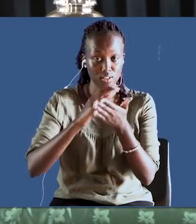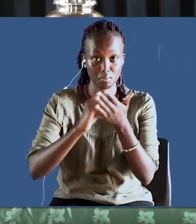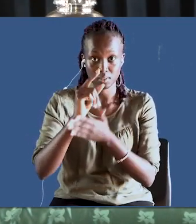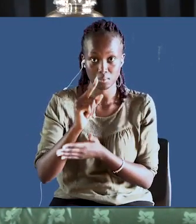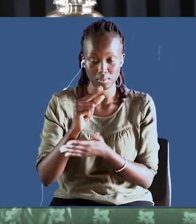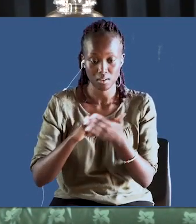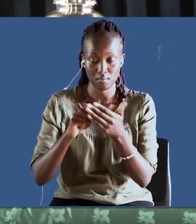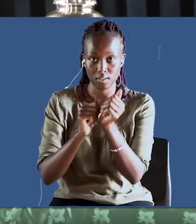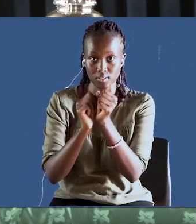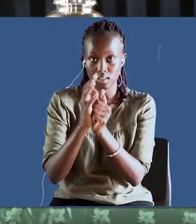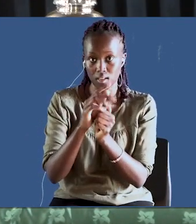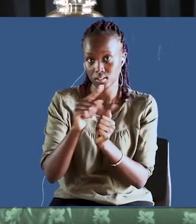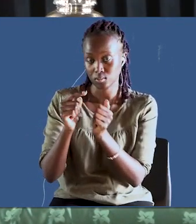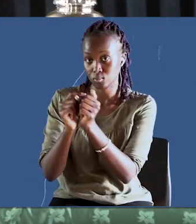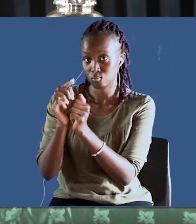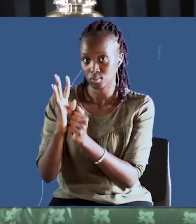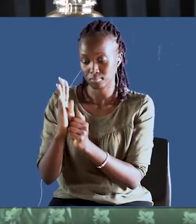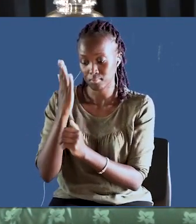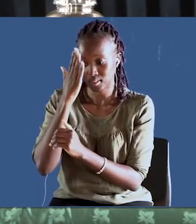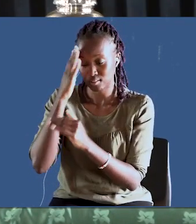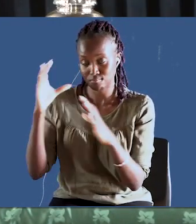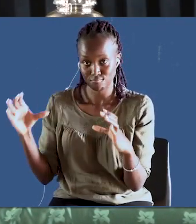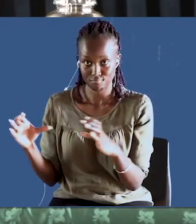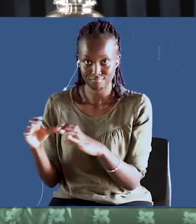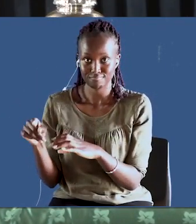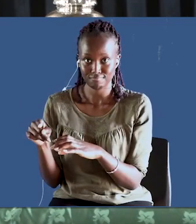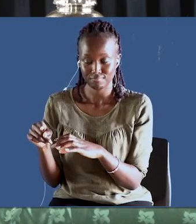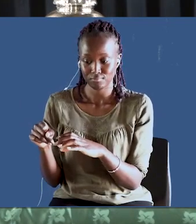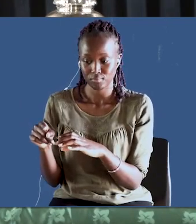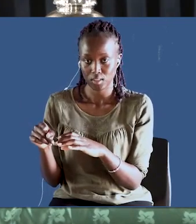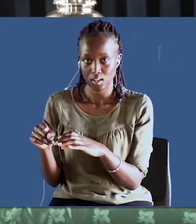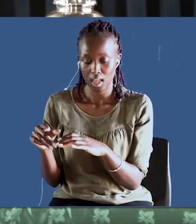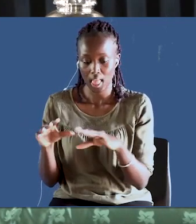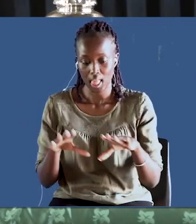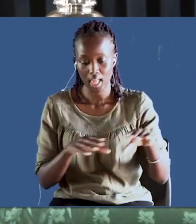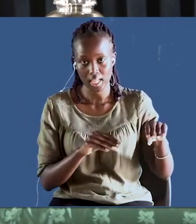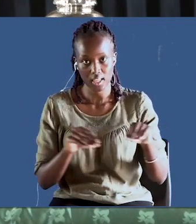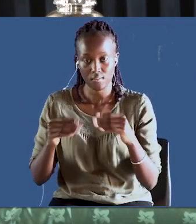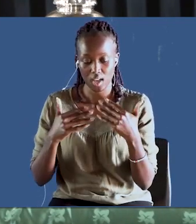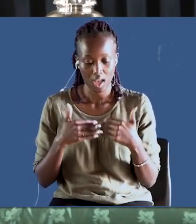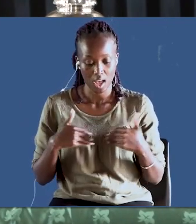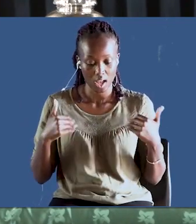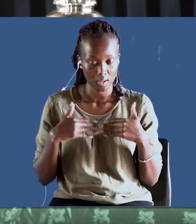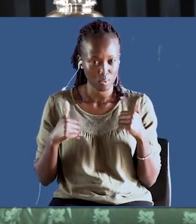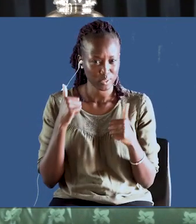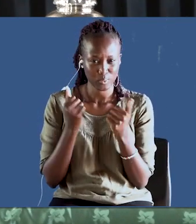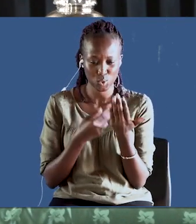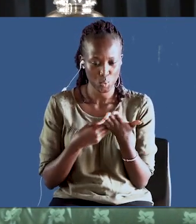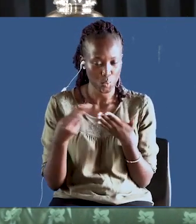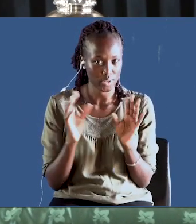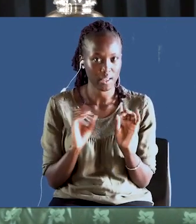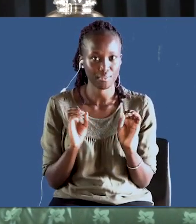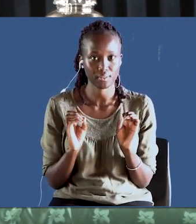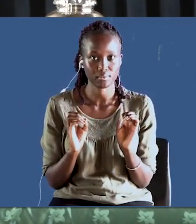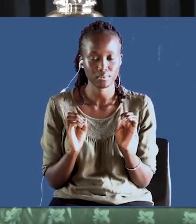the children of Israel bringing animals that are completely out